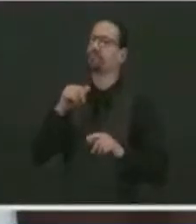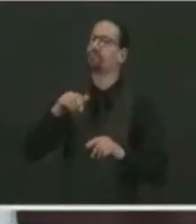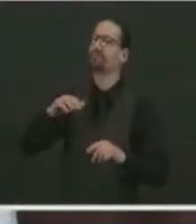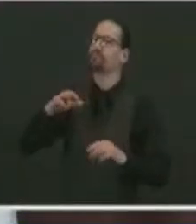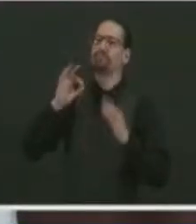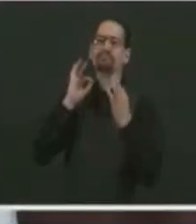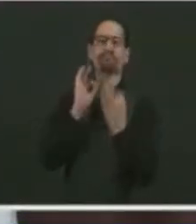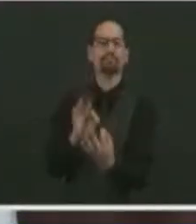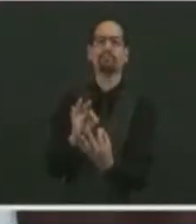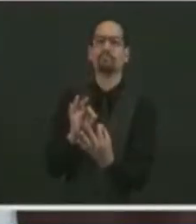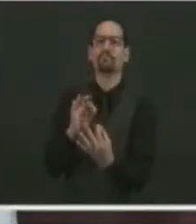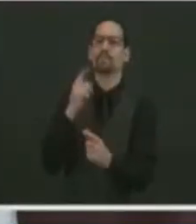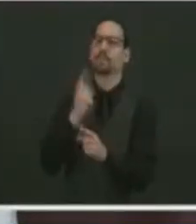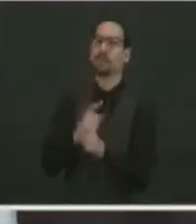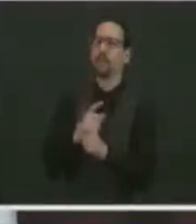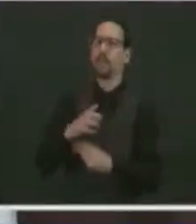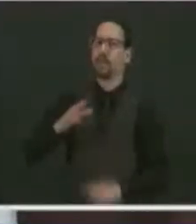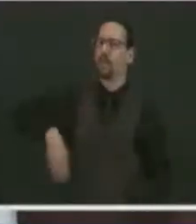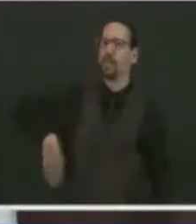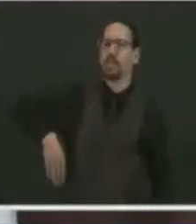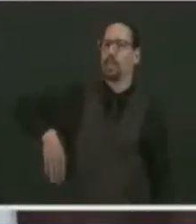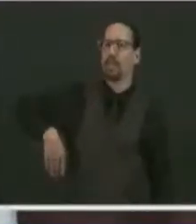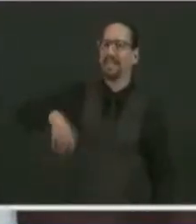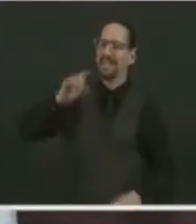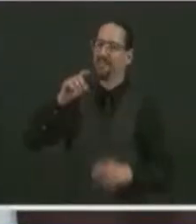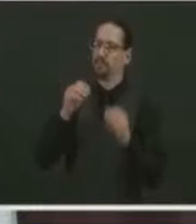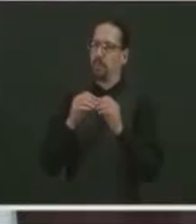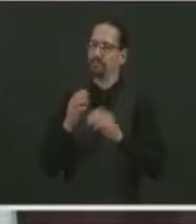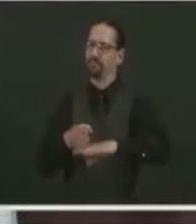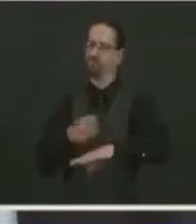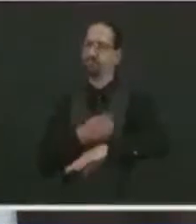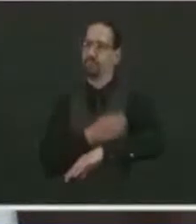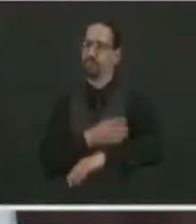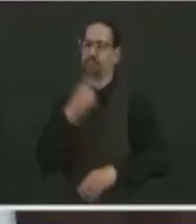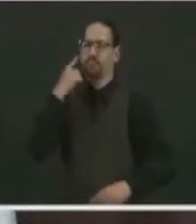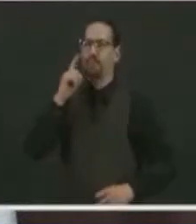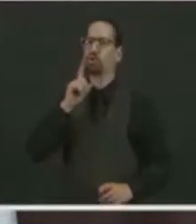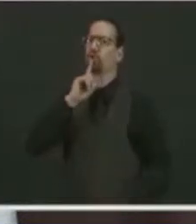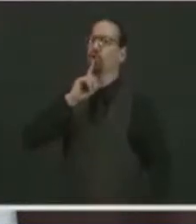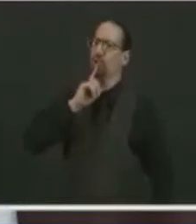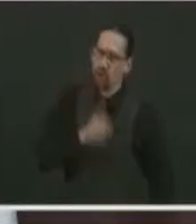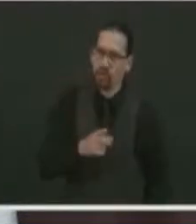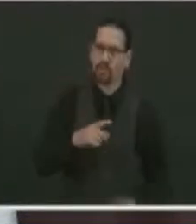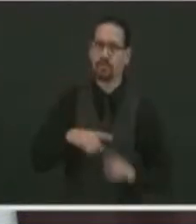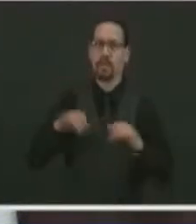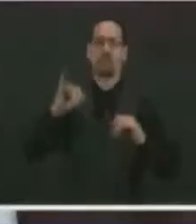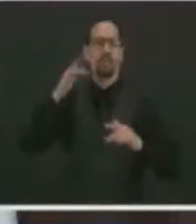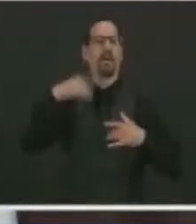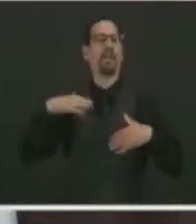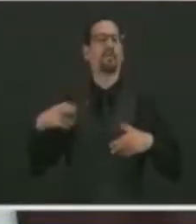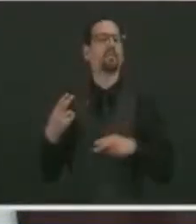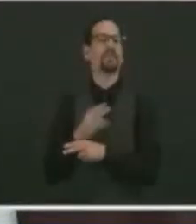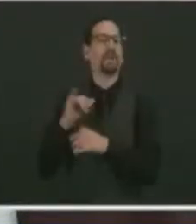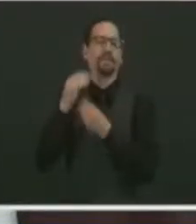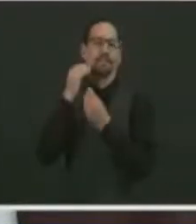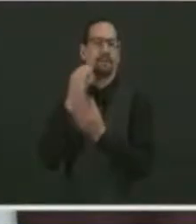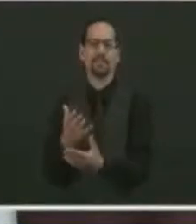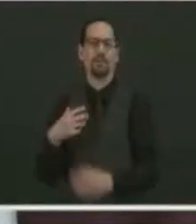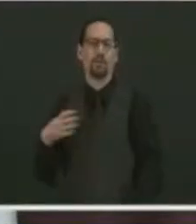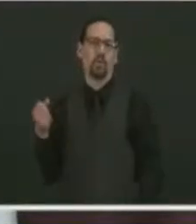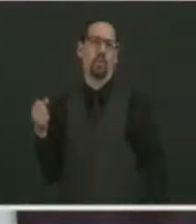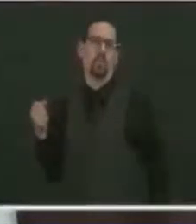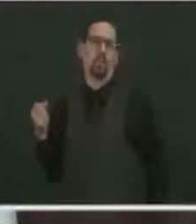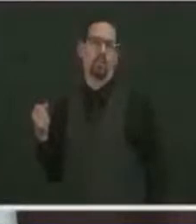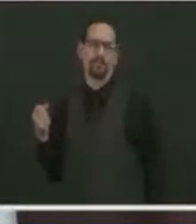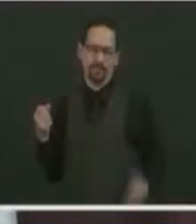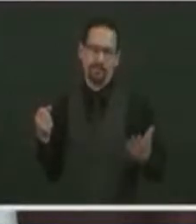us to say that this should be used in the everyday scenario. So our approach since the beginning with